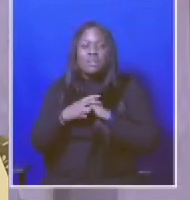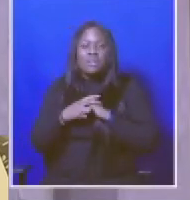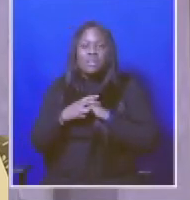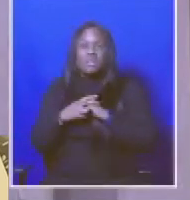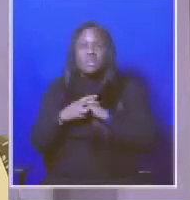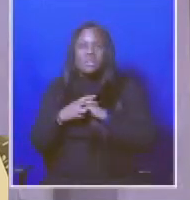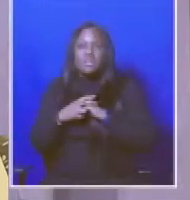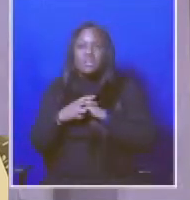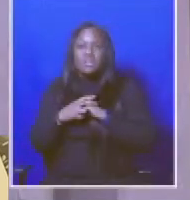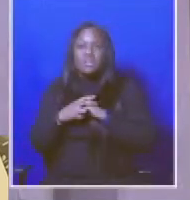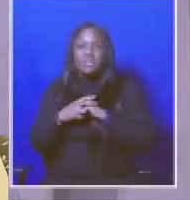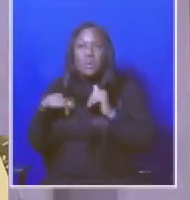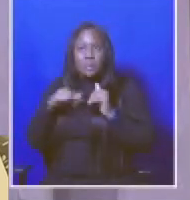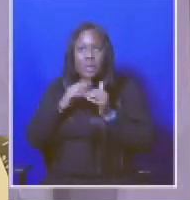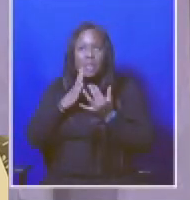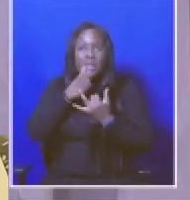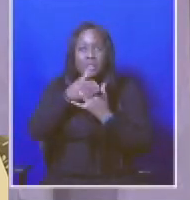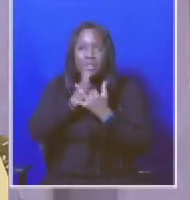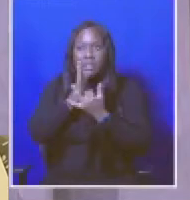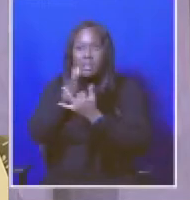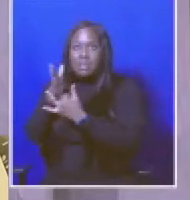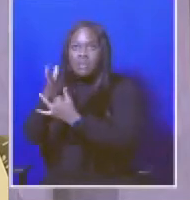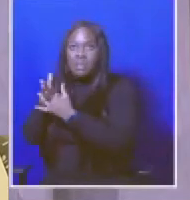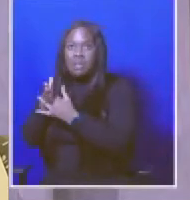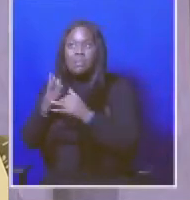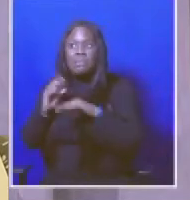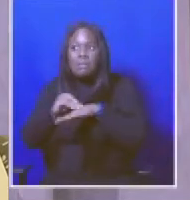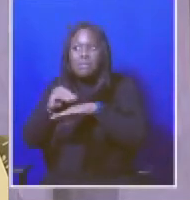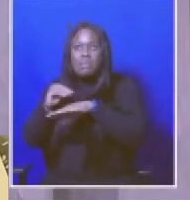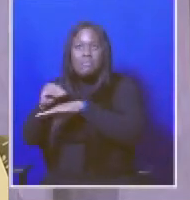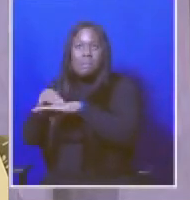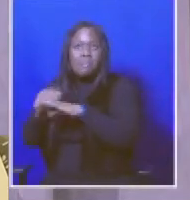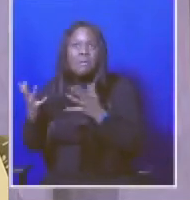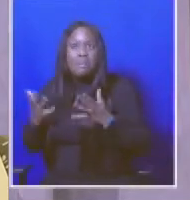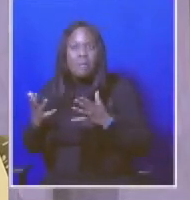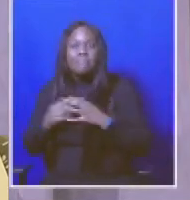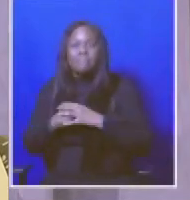intervening where we find that there are problems.